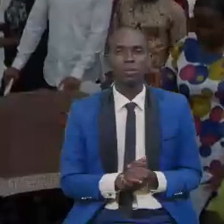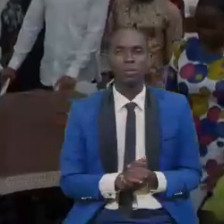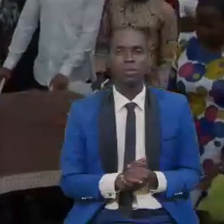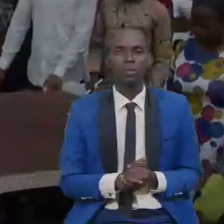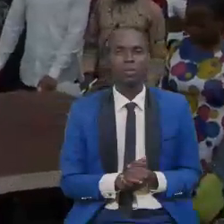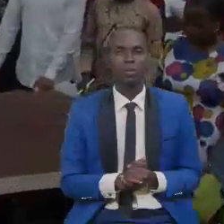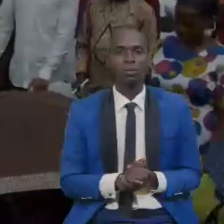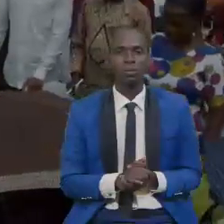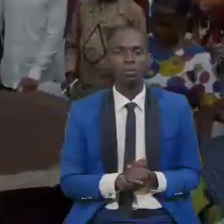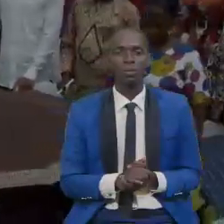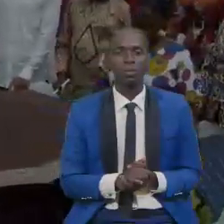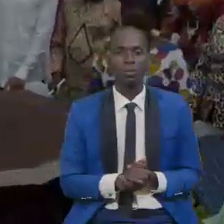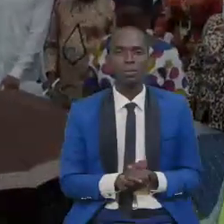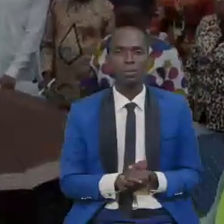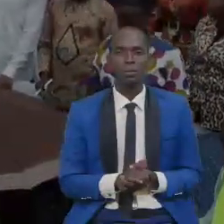things